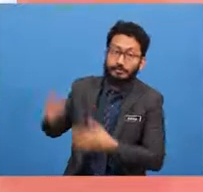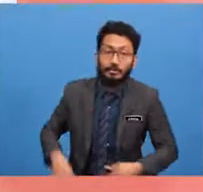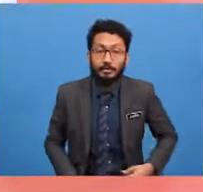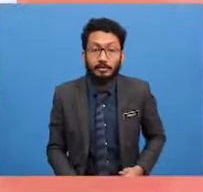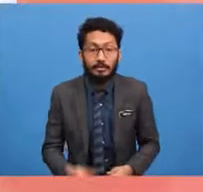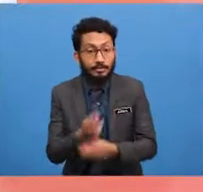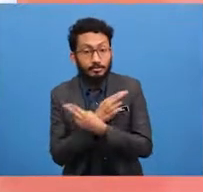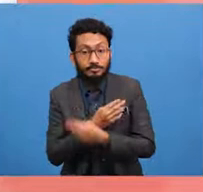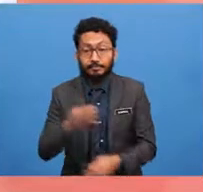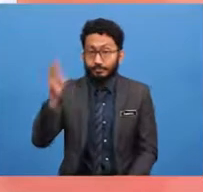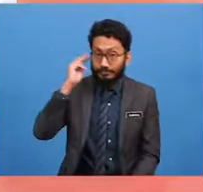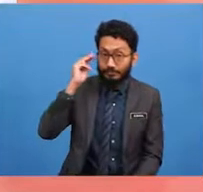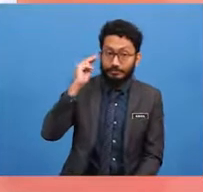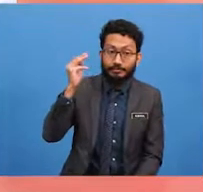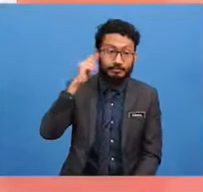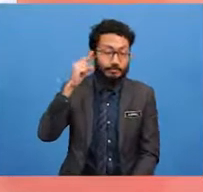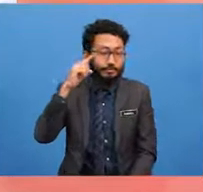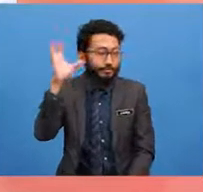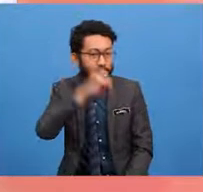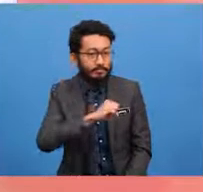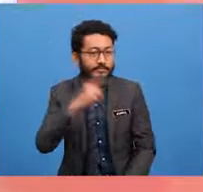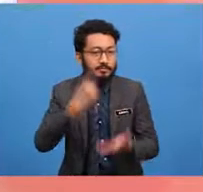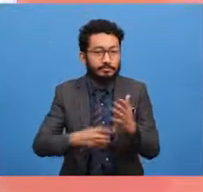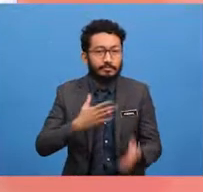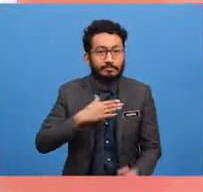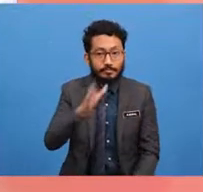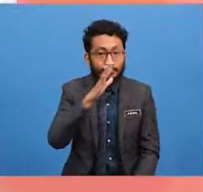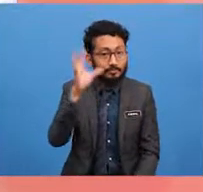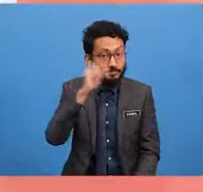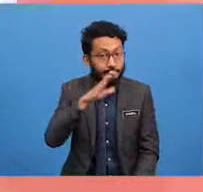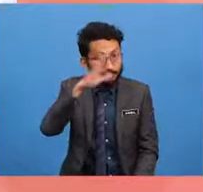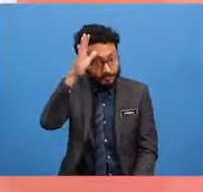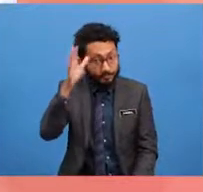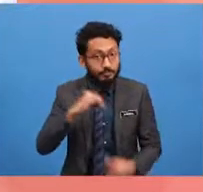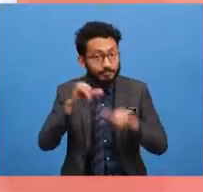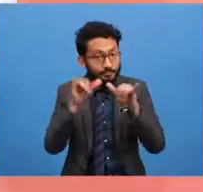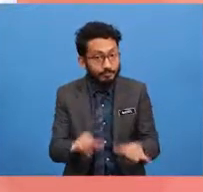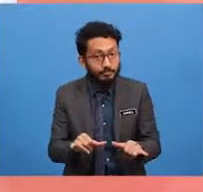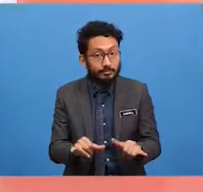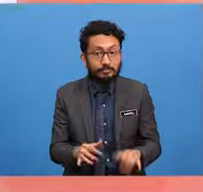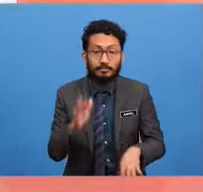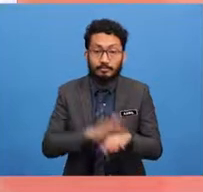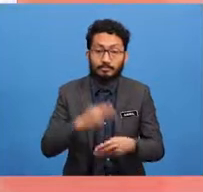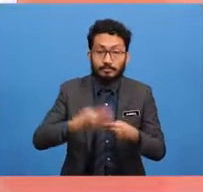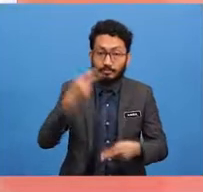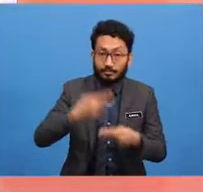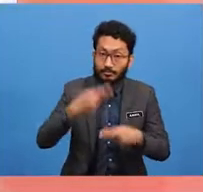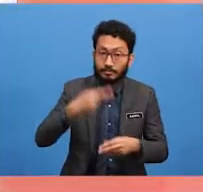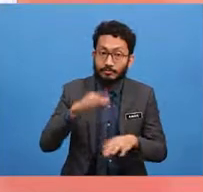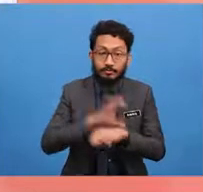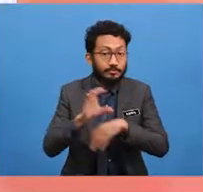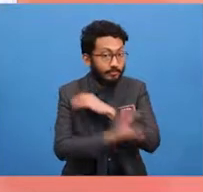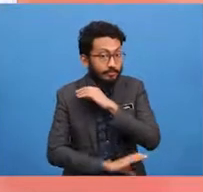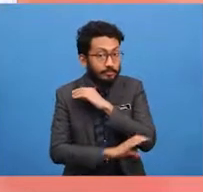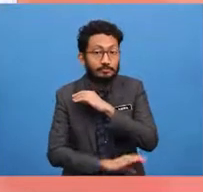Dear Mark, guess what? My parents and I are staying at a resort in your country this